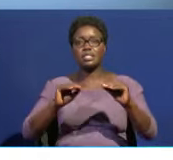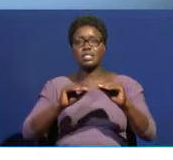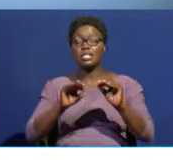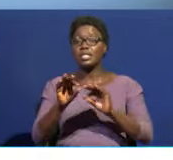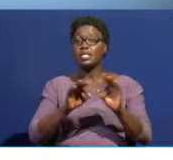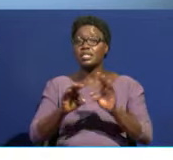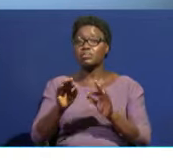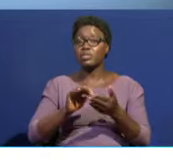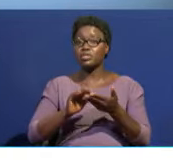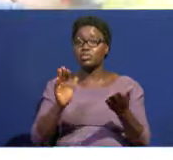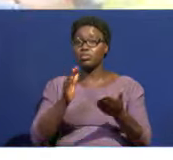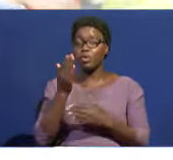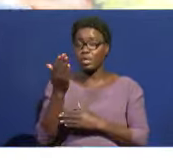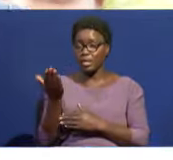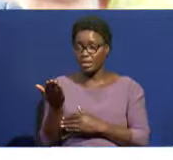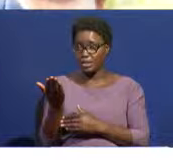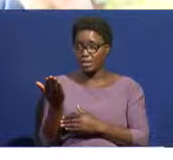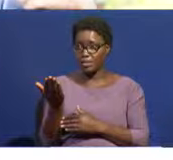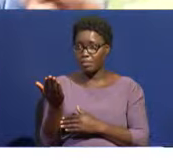yake Kamchemenza.